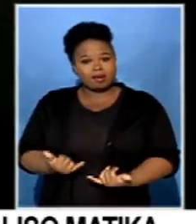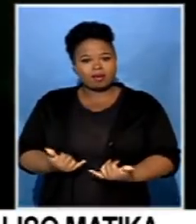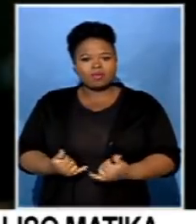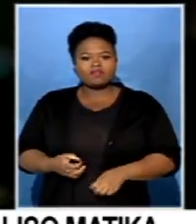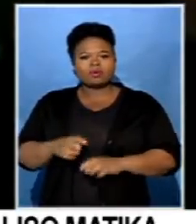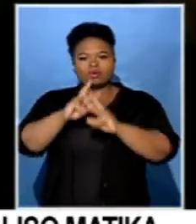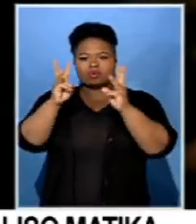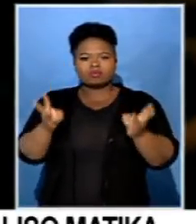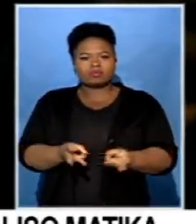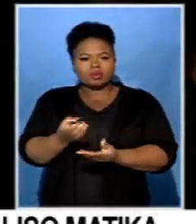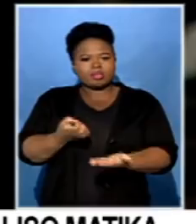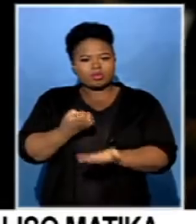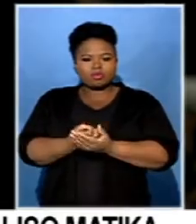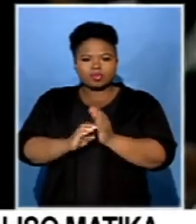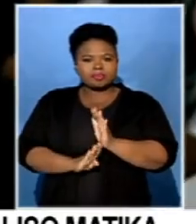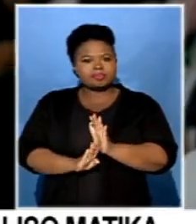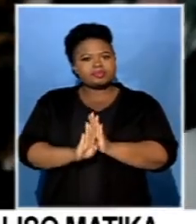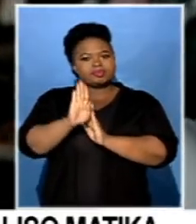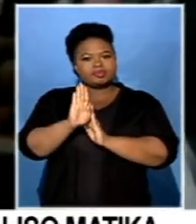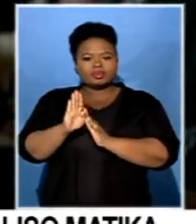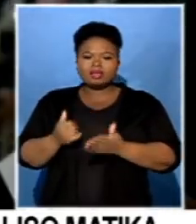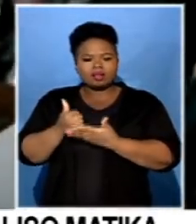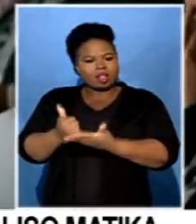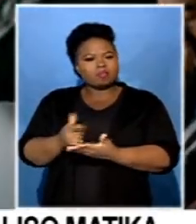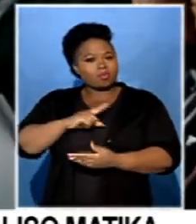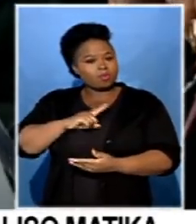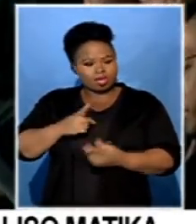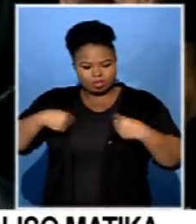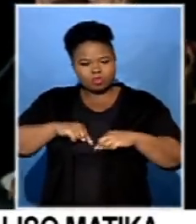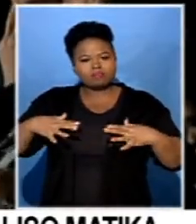global economic recovery and growth.